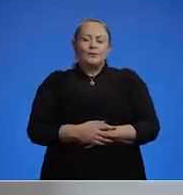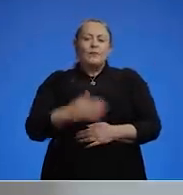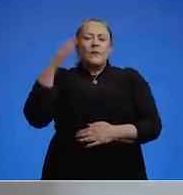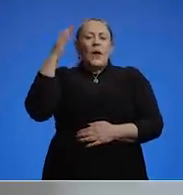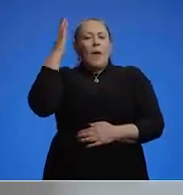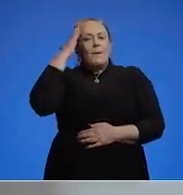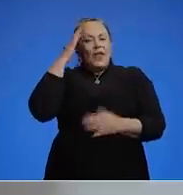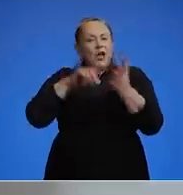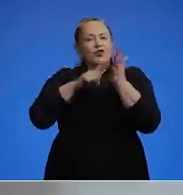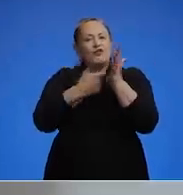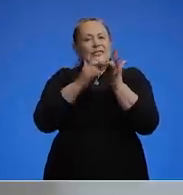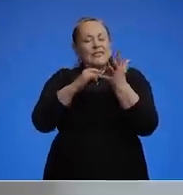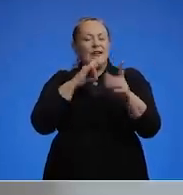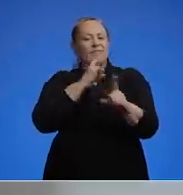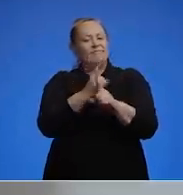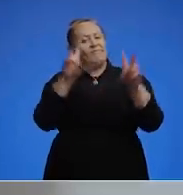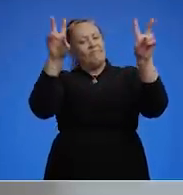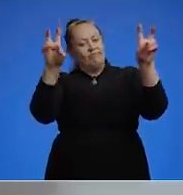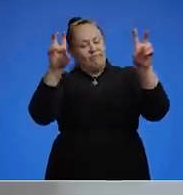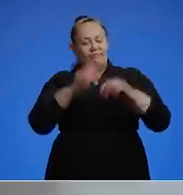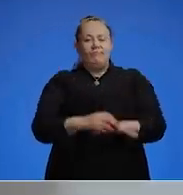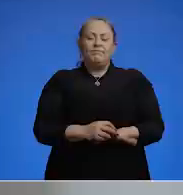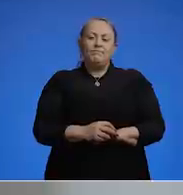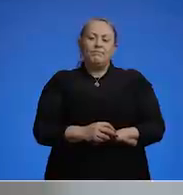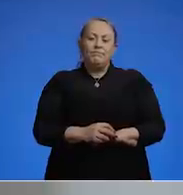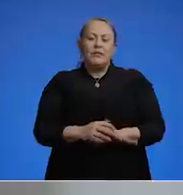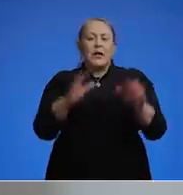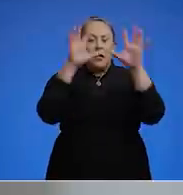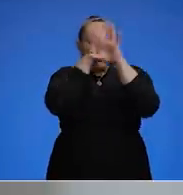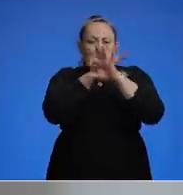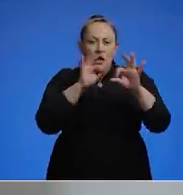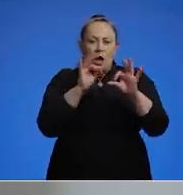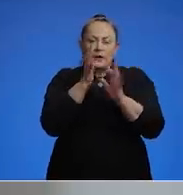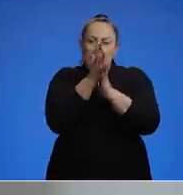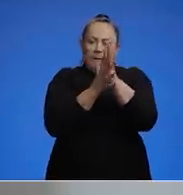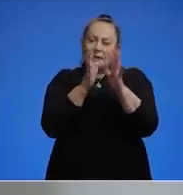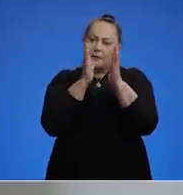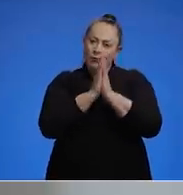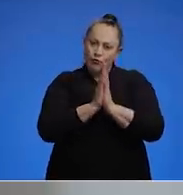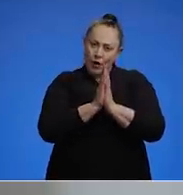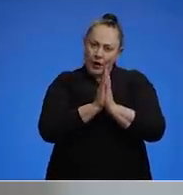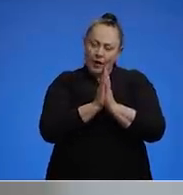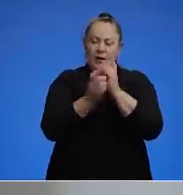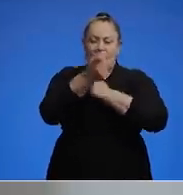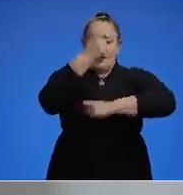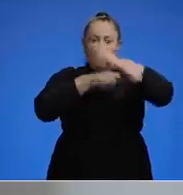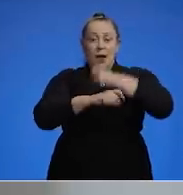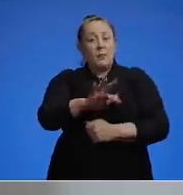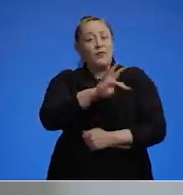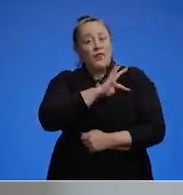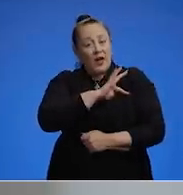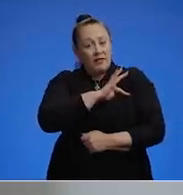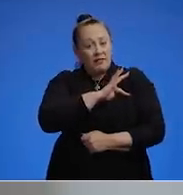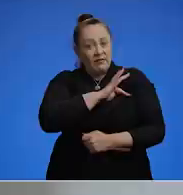Mother Teresa of Calcutta had a saying, "The fruit of silence is prayer. The fruit of prayer is